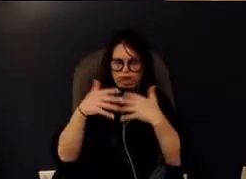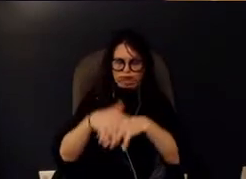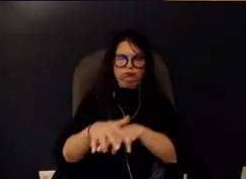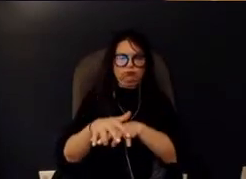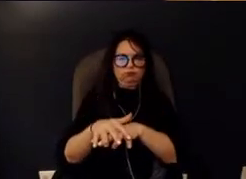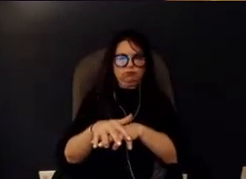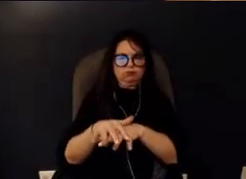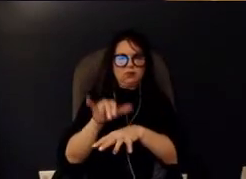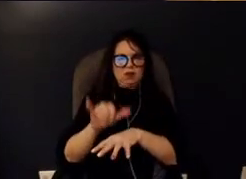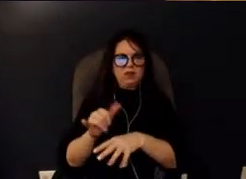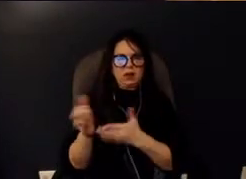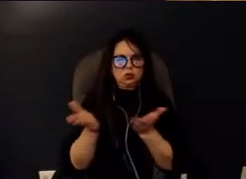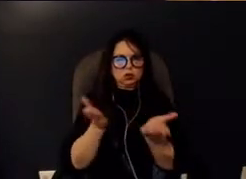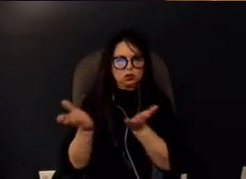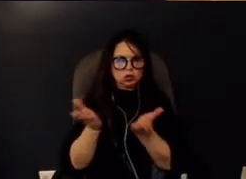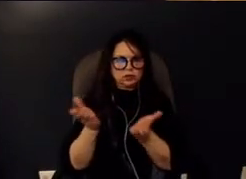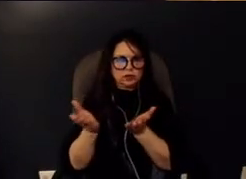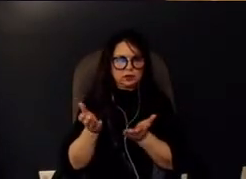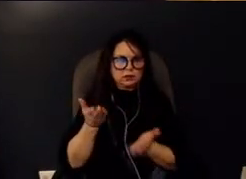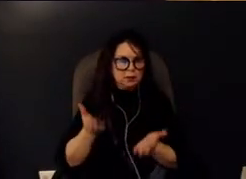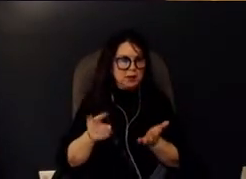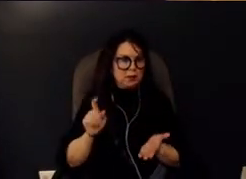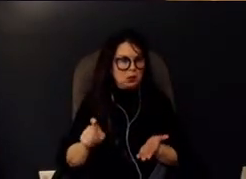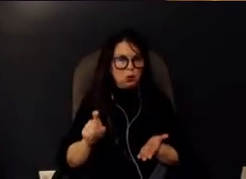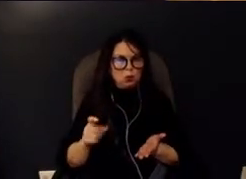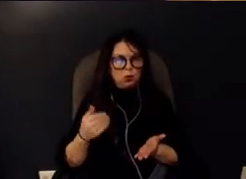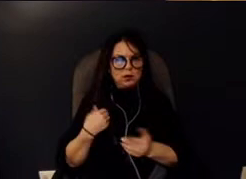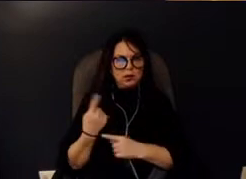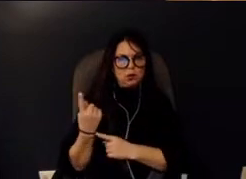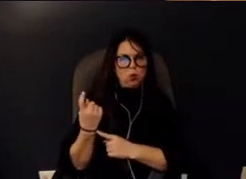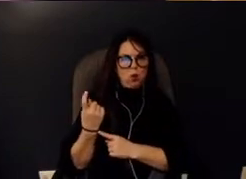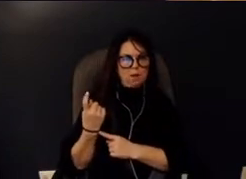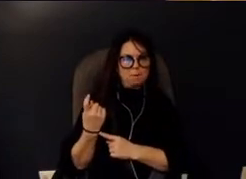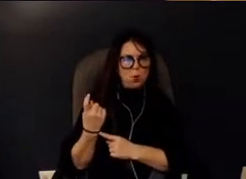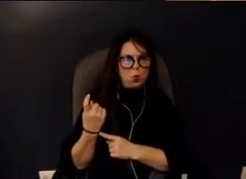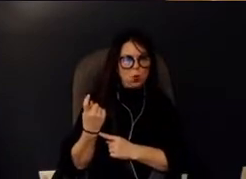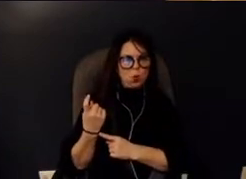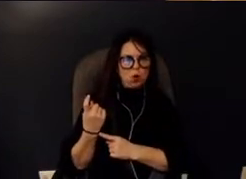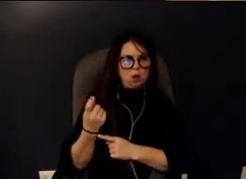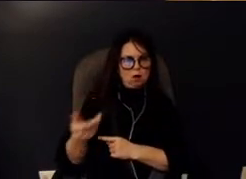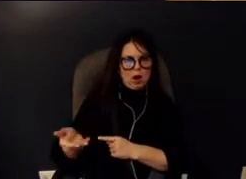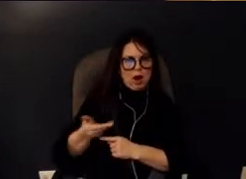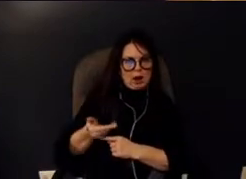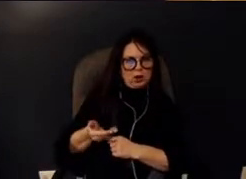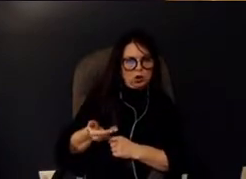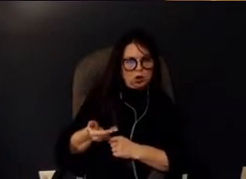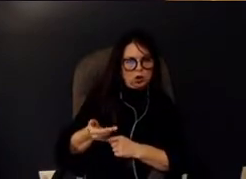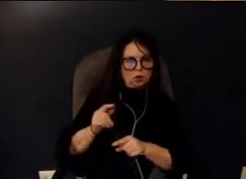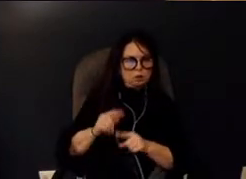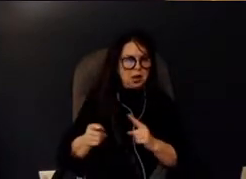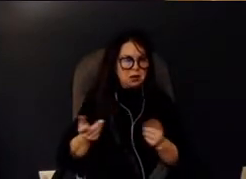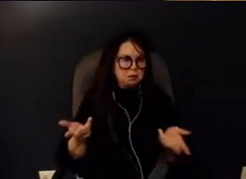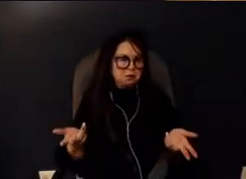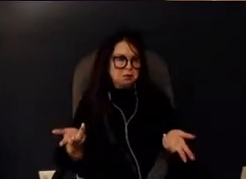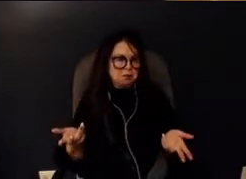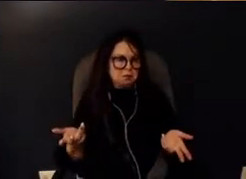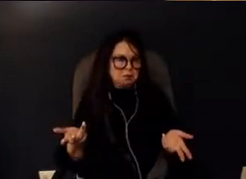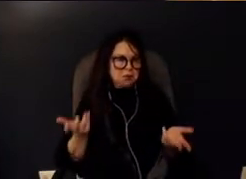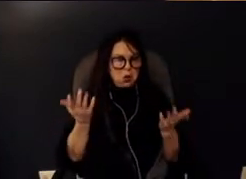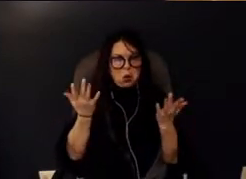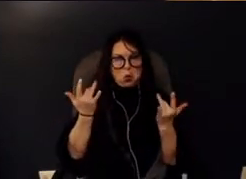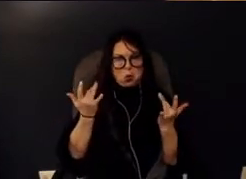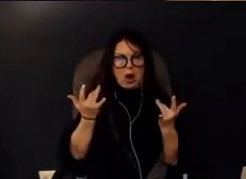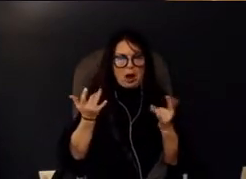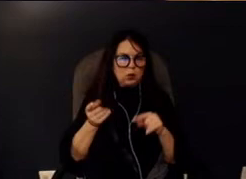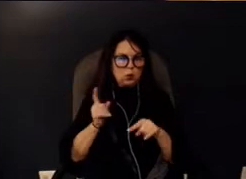to be one additional position or one additional hire, but why it could not be continued on today, and